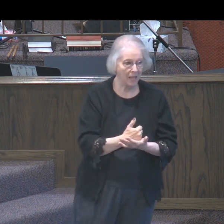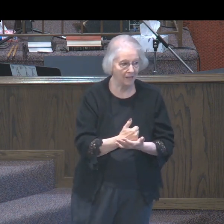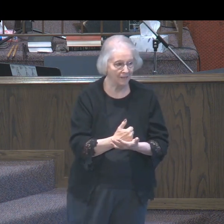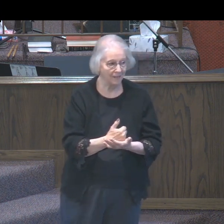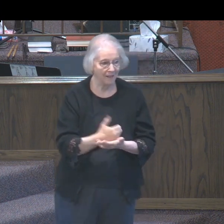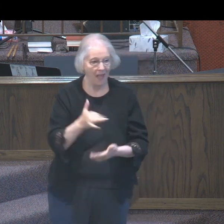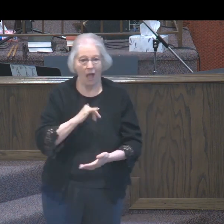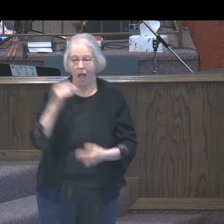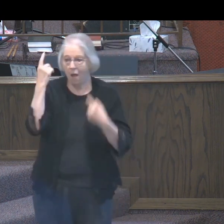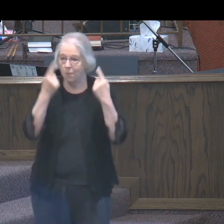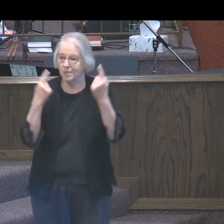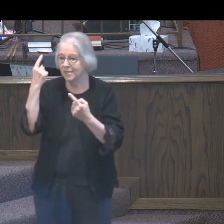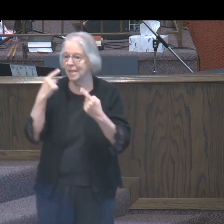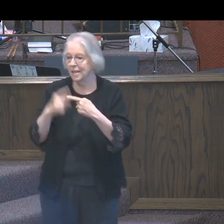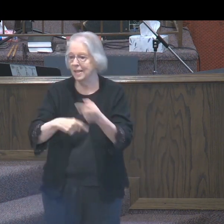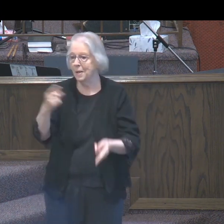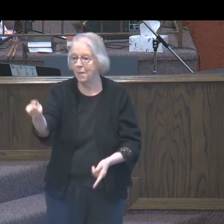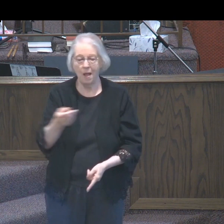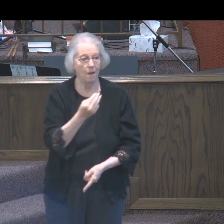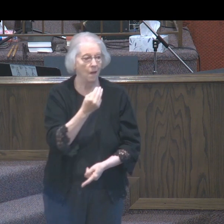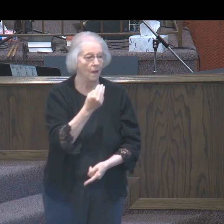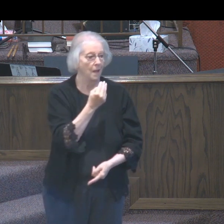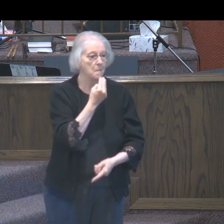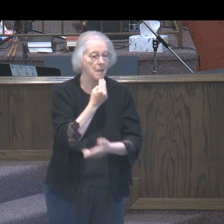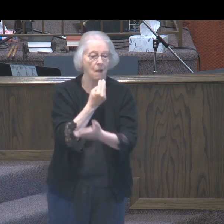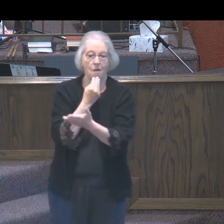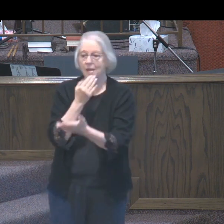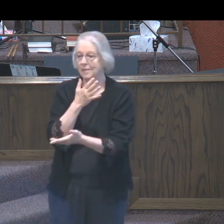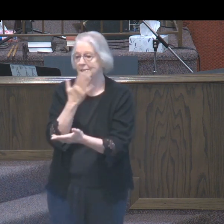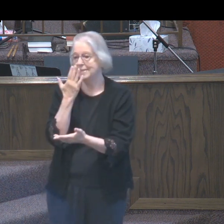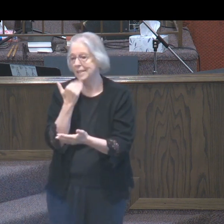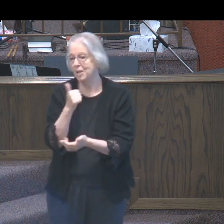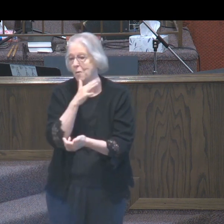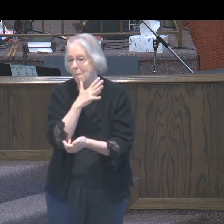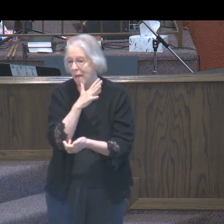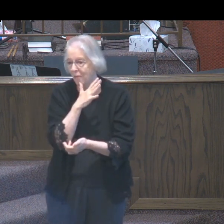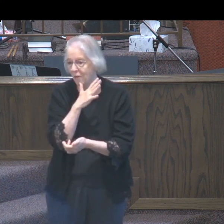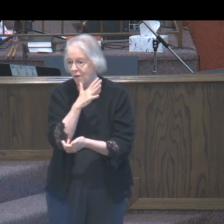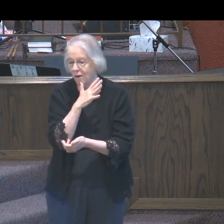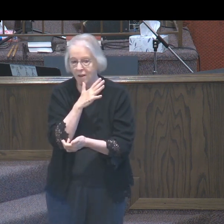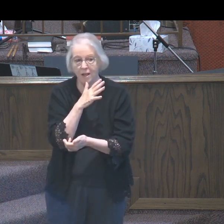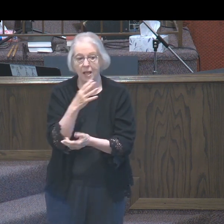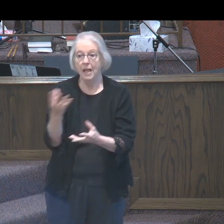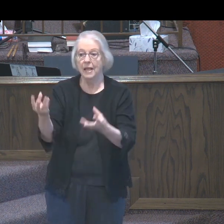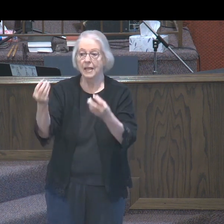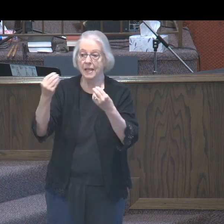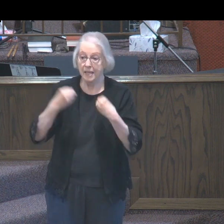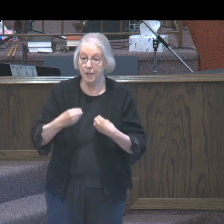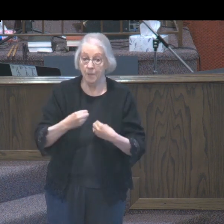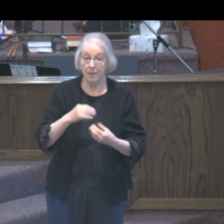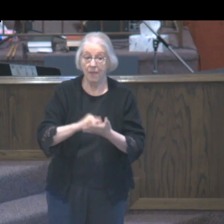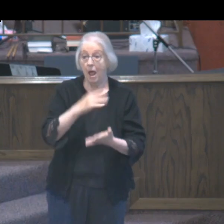Because Psalm 124 says this, if the Lord had not been on our side,